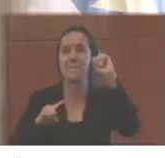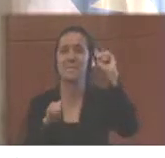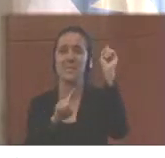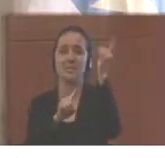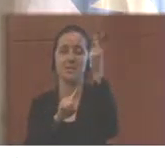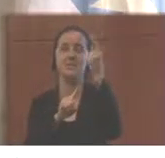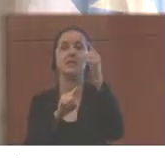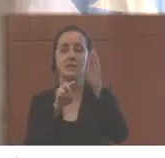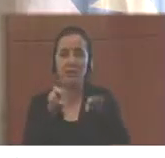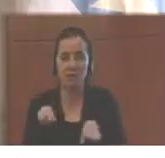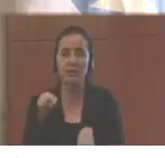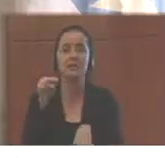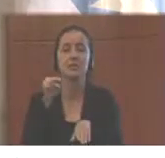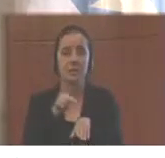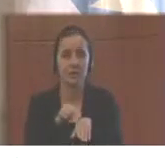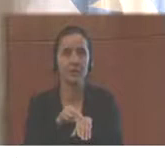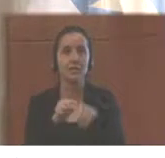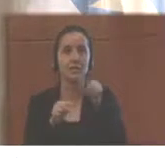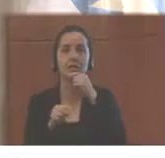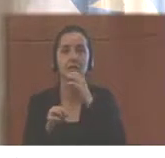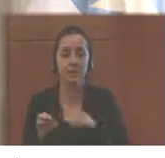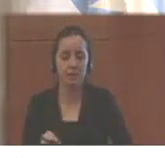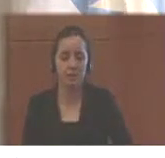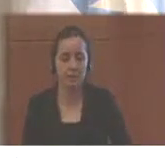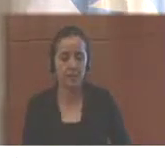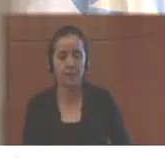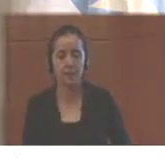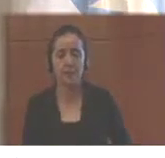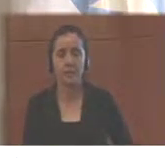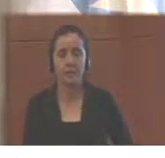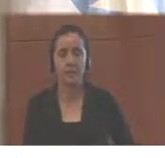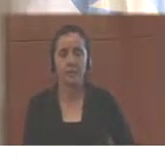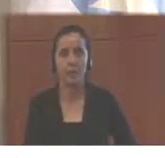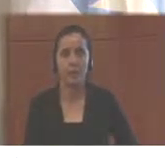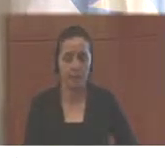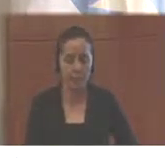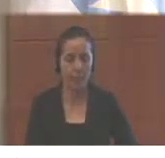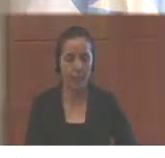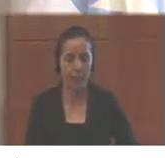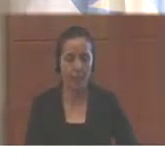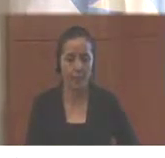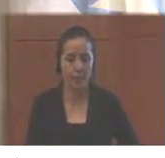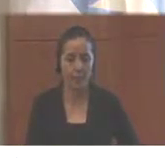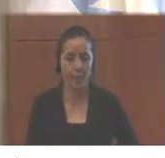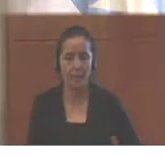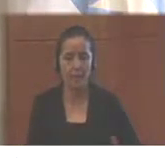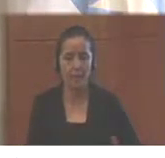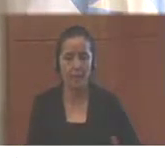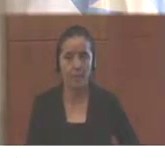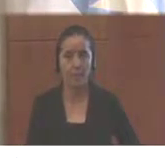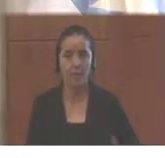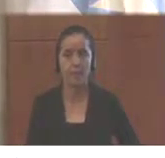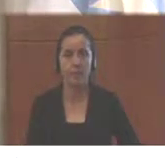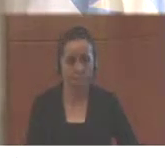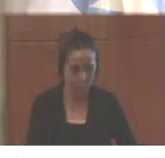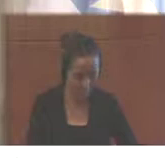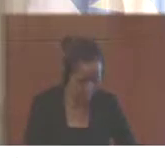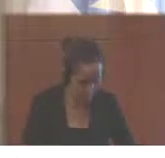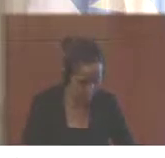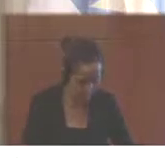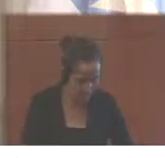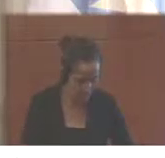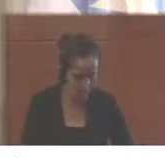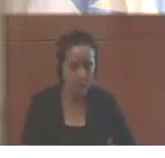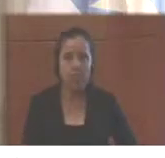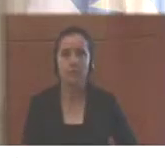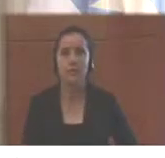strategically established a National Disaster Risk Reduction Committee. An interministerial committee for DRR also exists